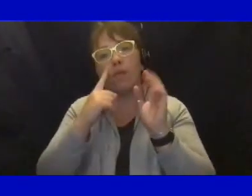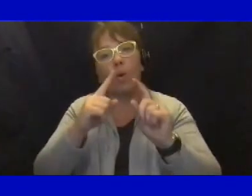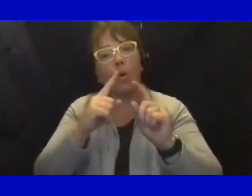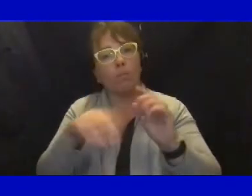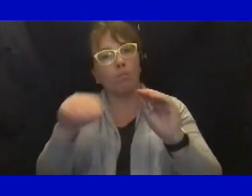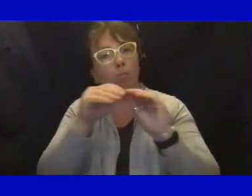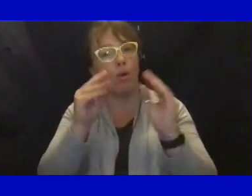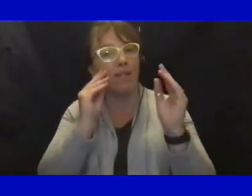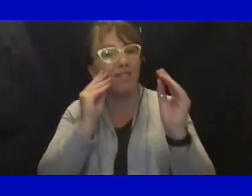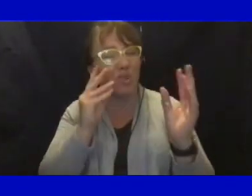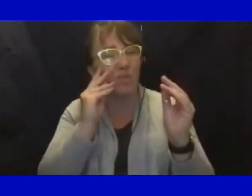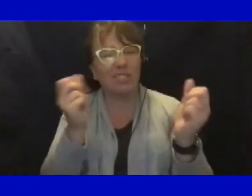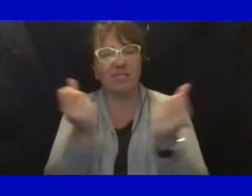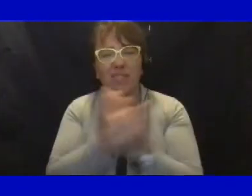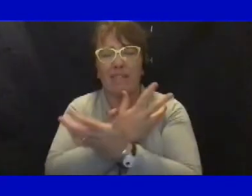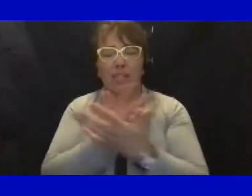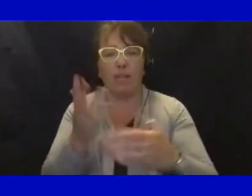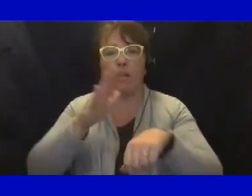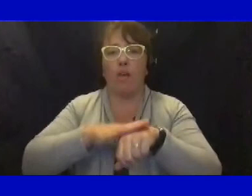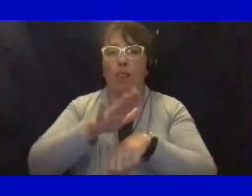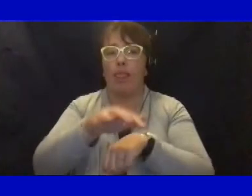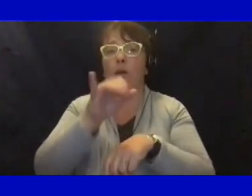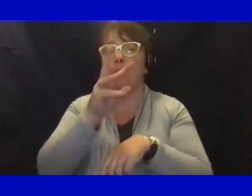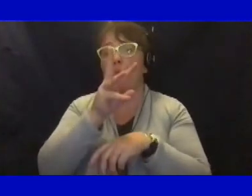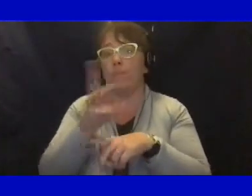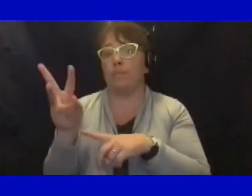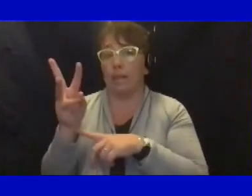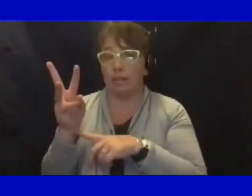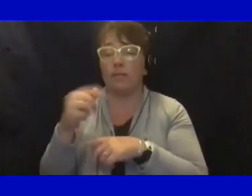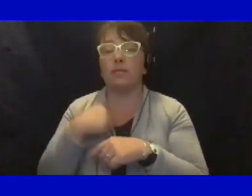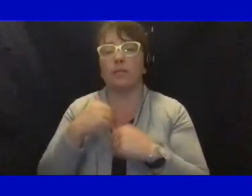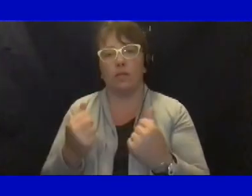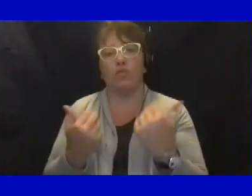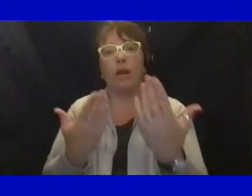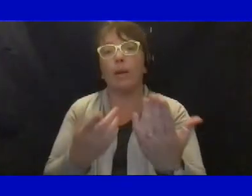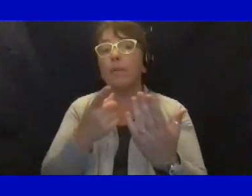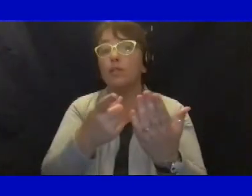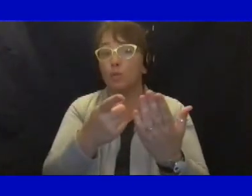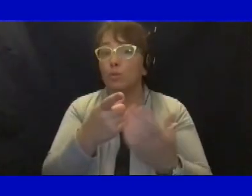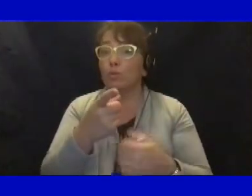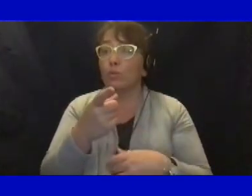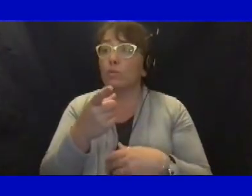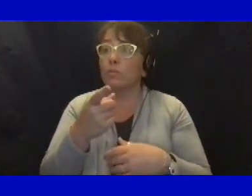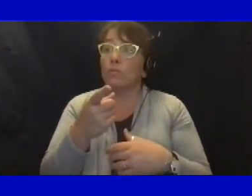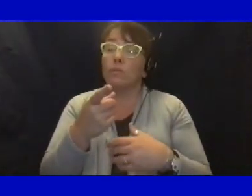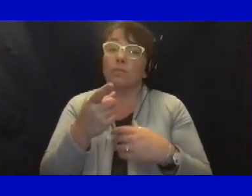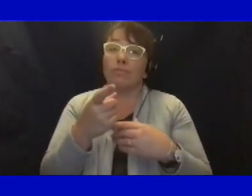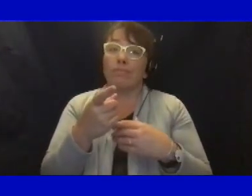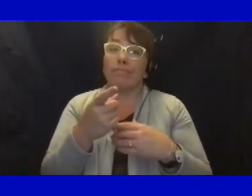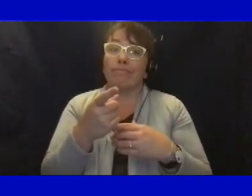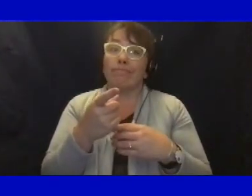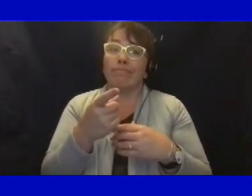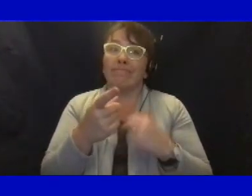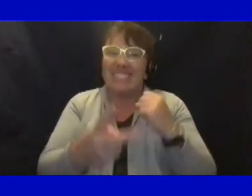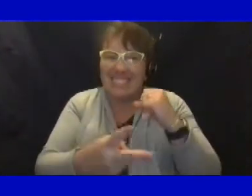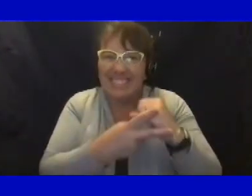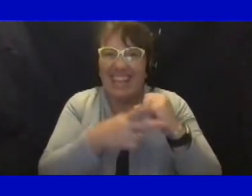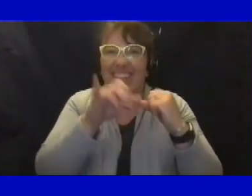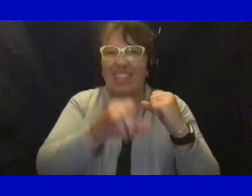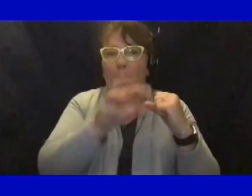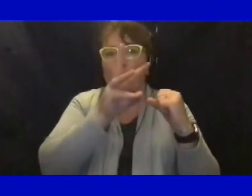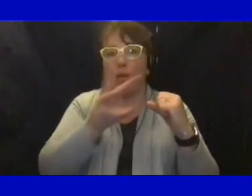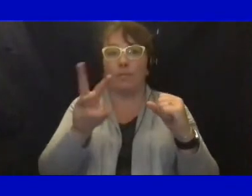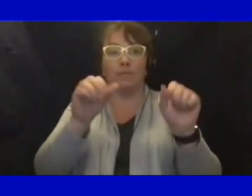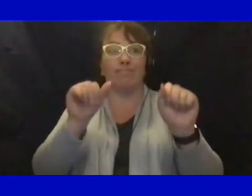That's all located on this website, and I recommend that you put that on your favorites tab so that you can stay connected and follow us this